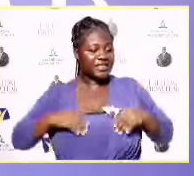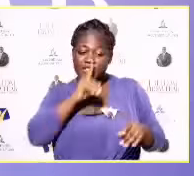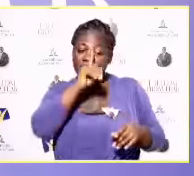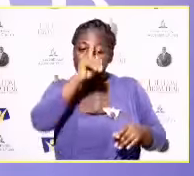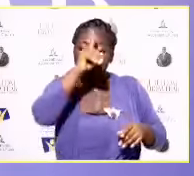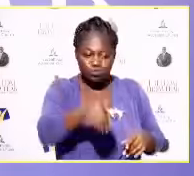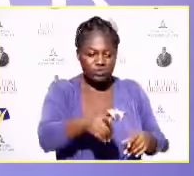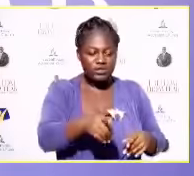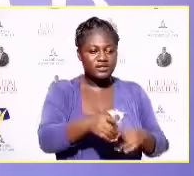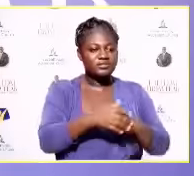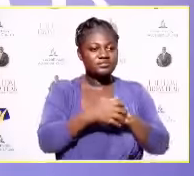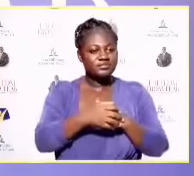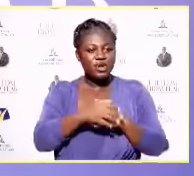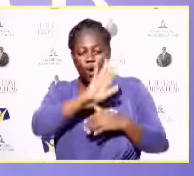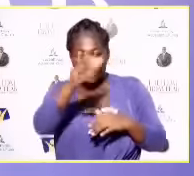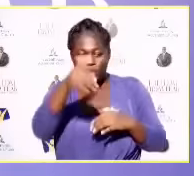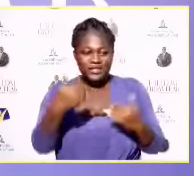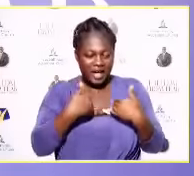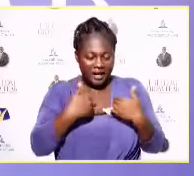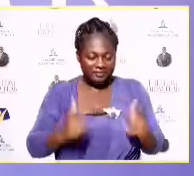Sabbath of Jesus. Just